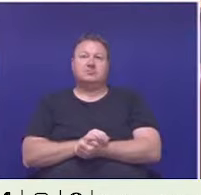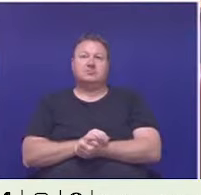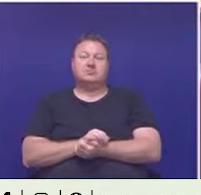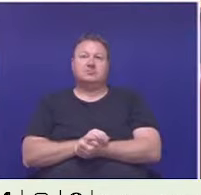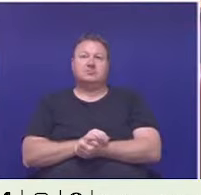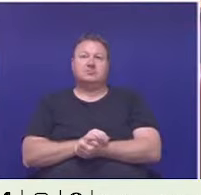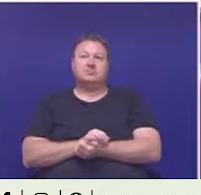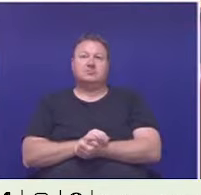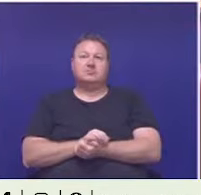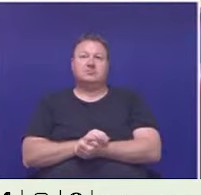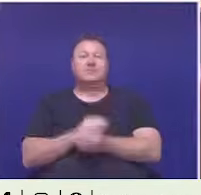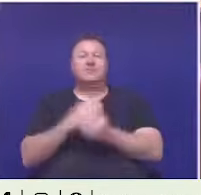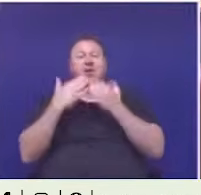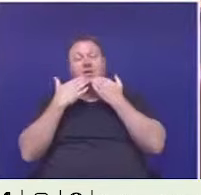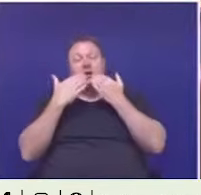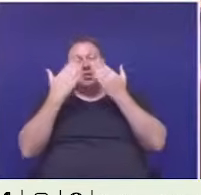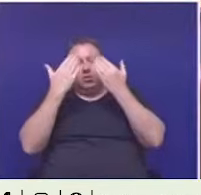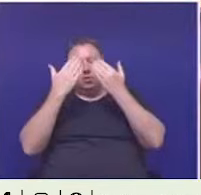Thank you, Honorable Chair.